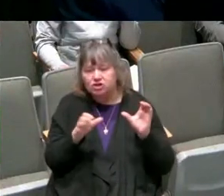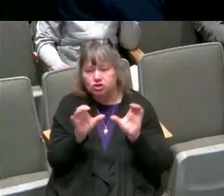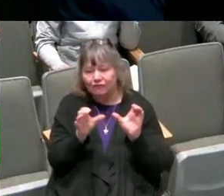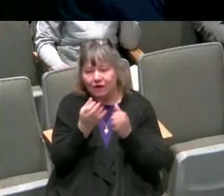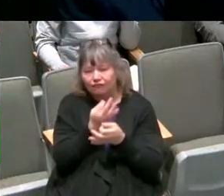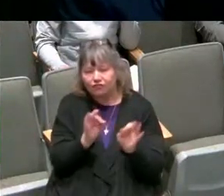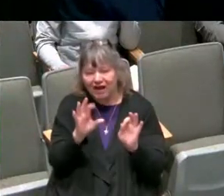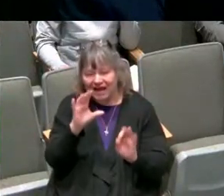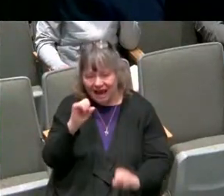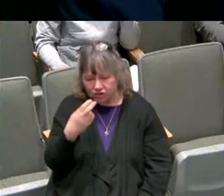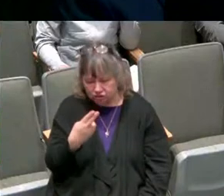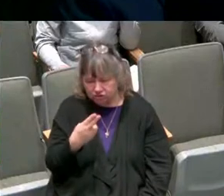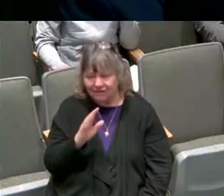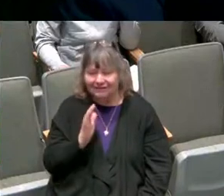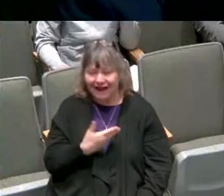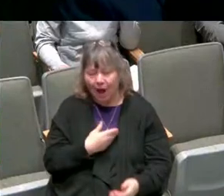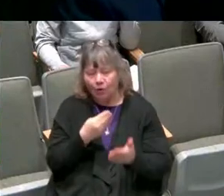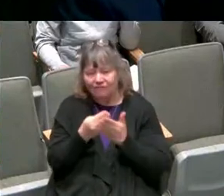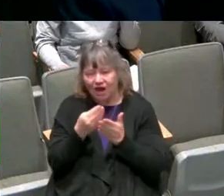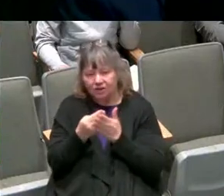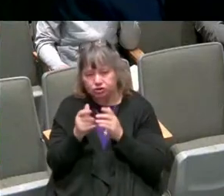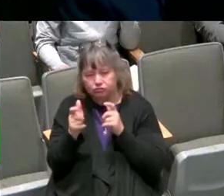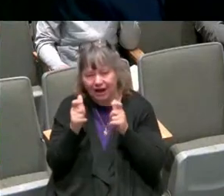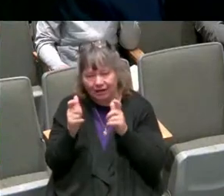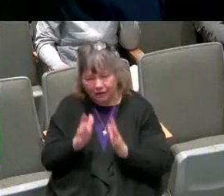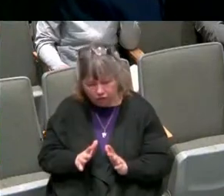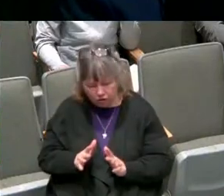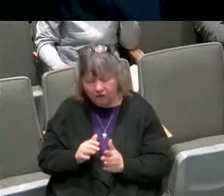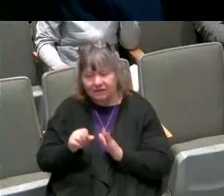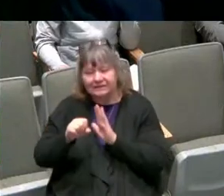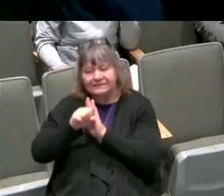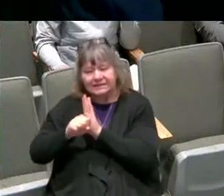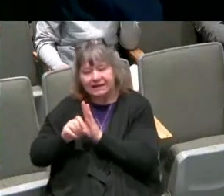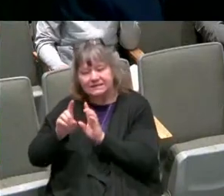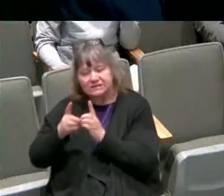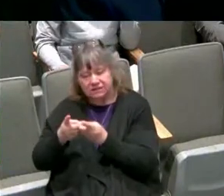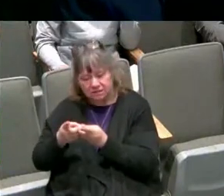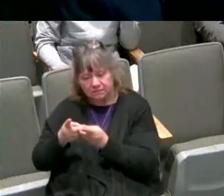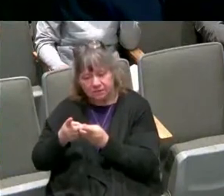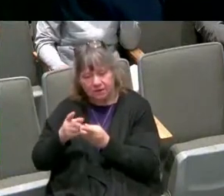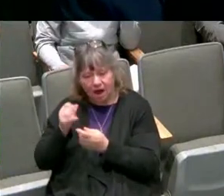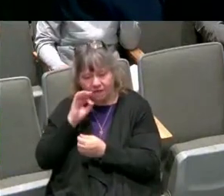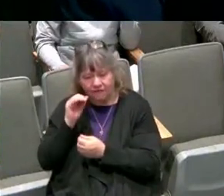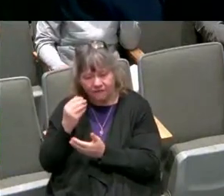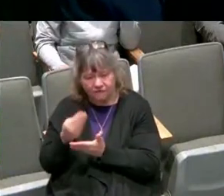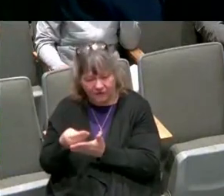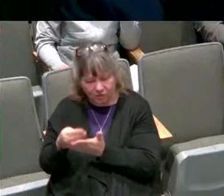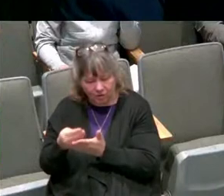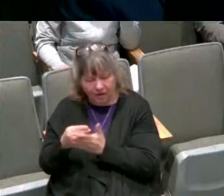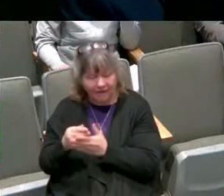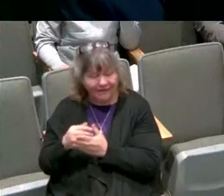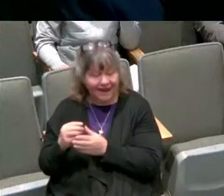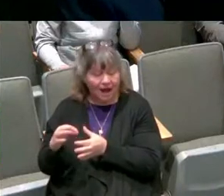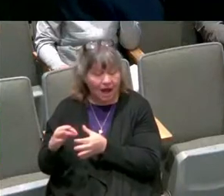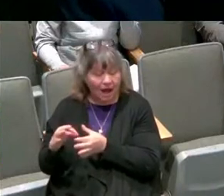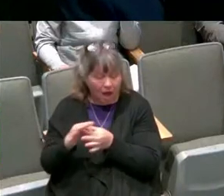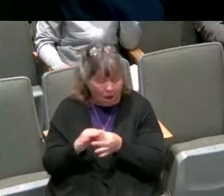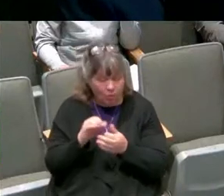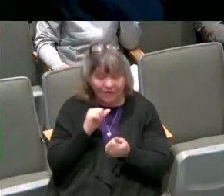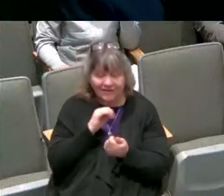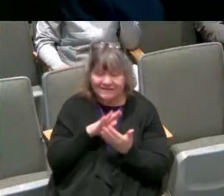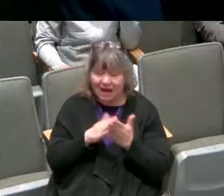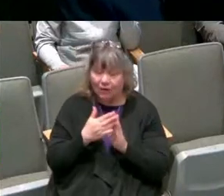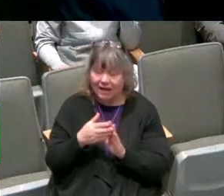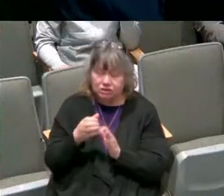free cash that our financial regulator the State Department of Revenue works with the town on and certifies